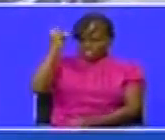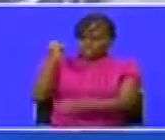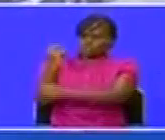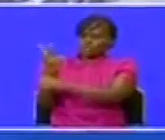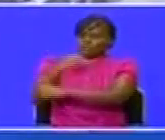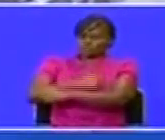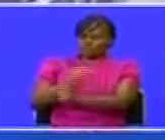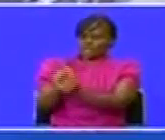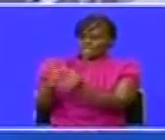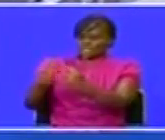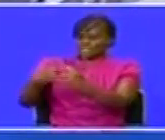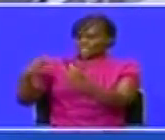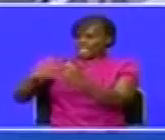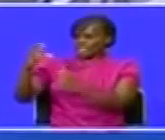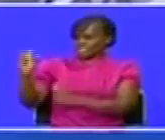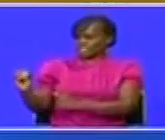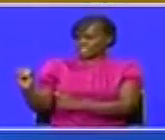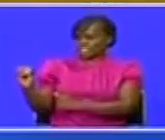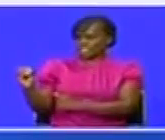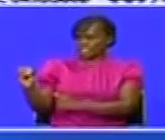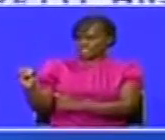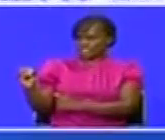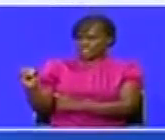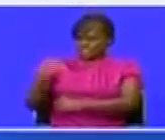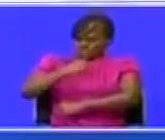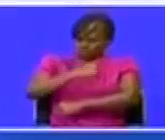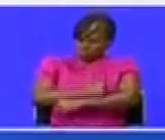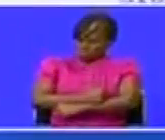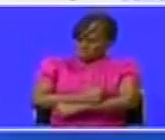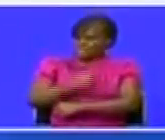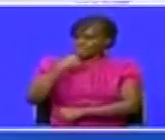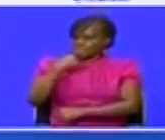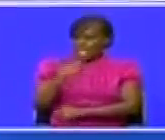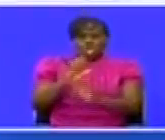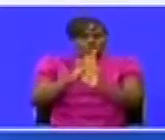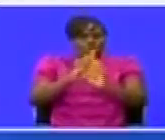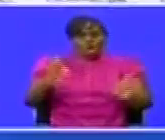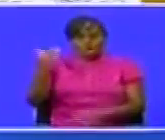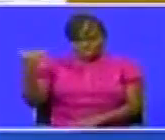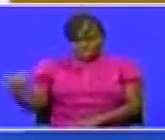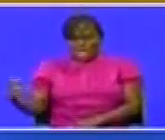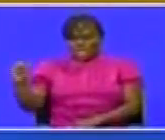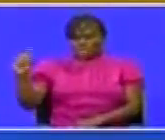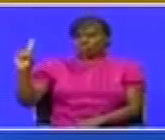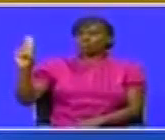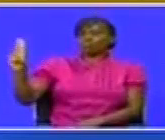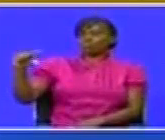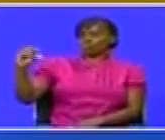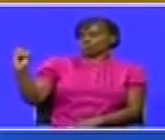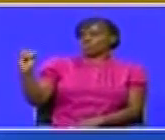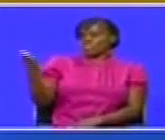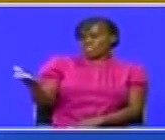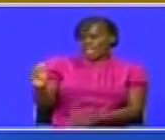in 1980 as Ndungu Waititu. The school, however, says no student with the name Ndungu Waititu was admitted